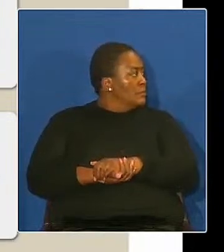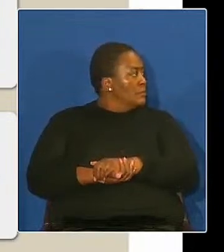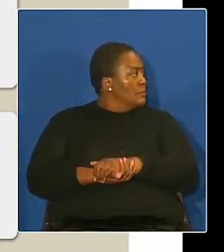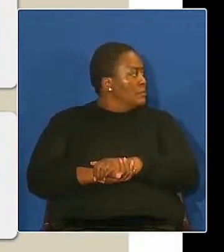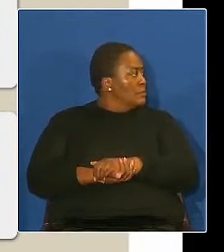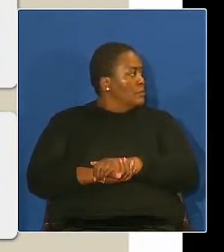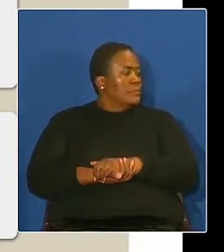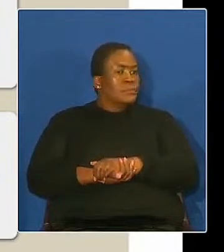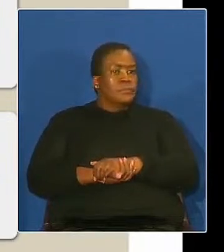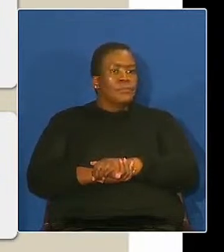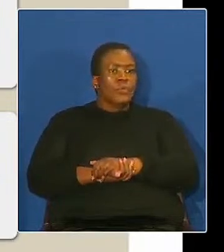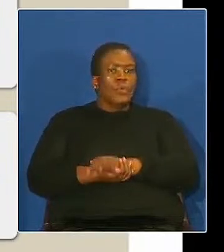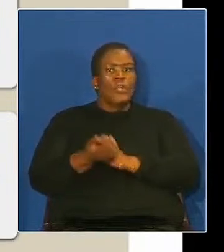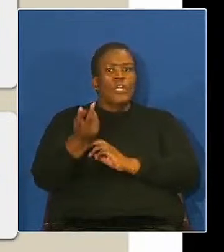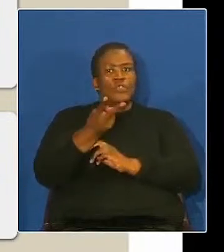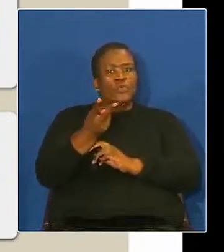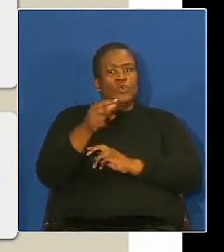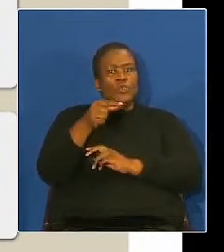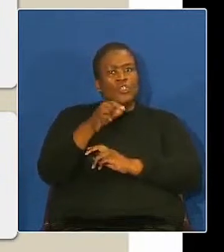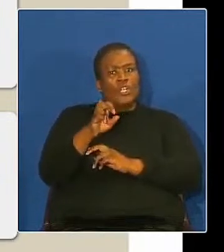that be you and